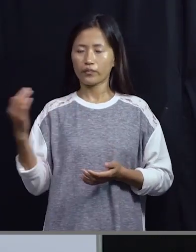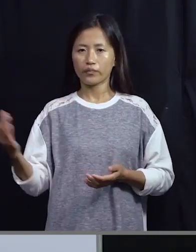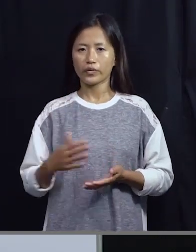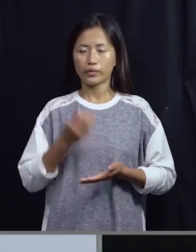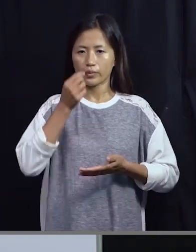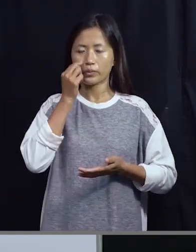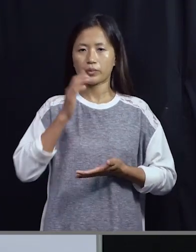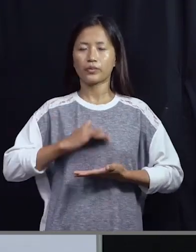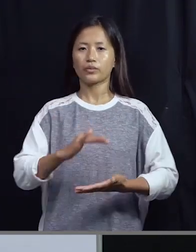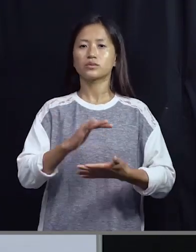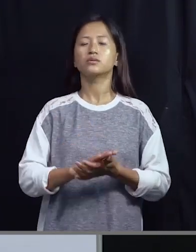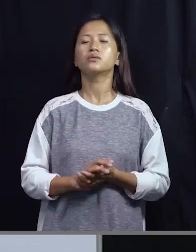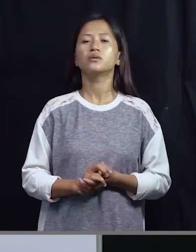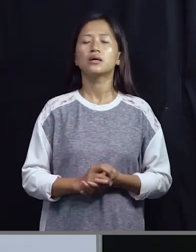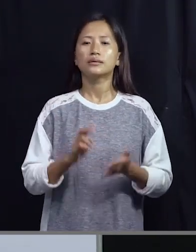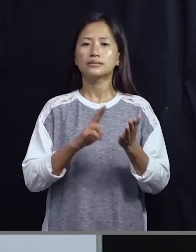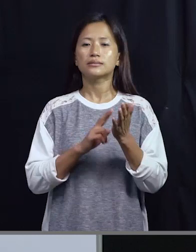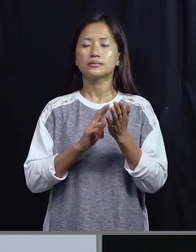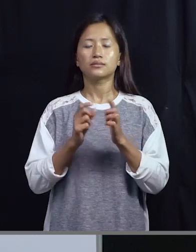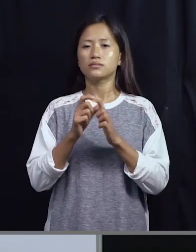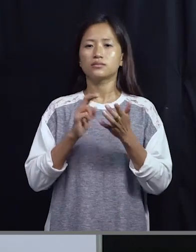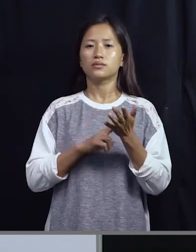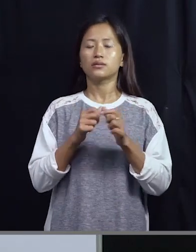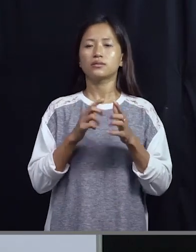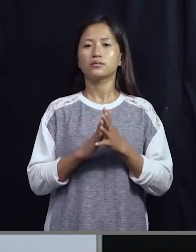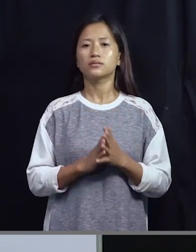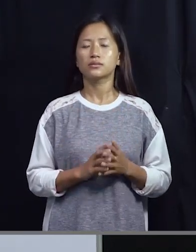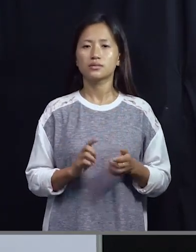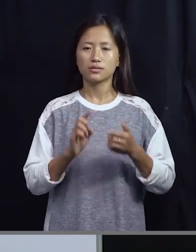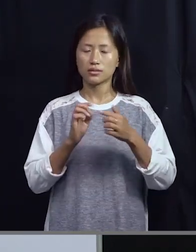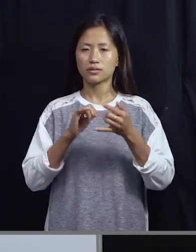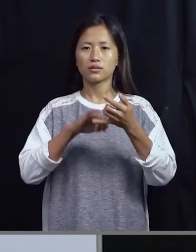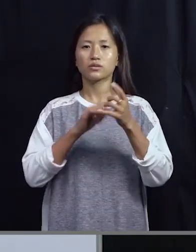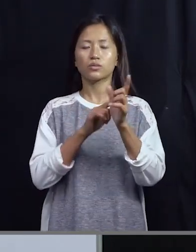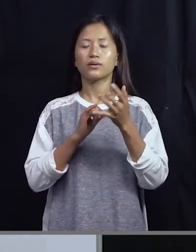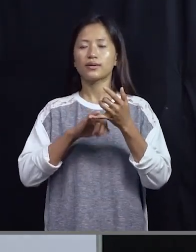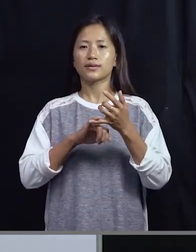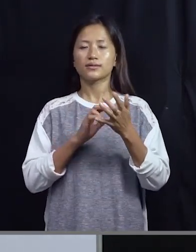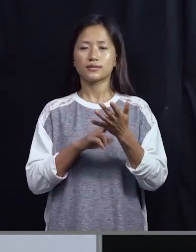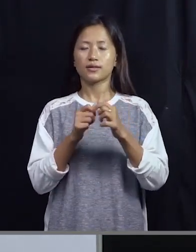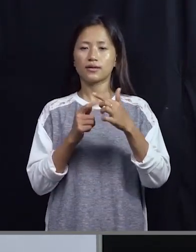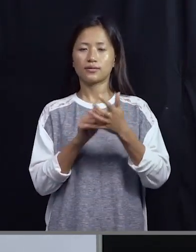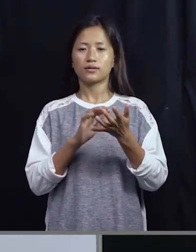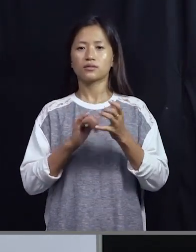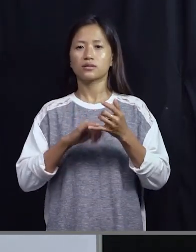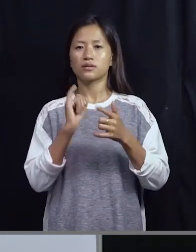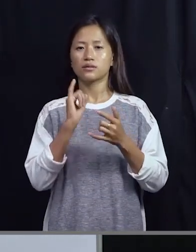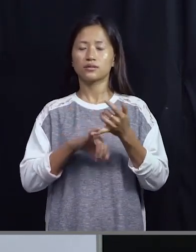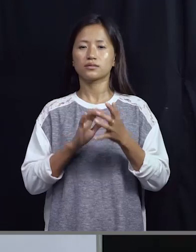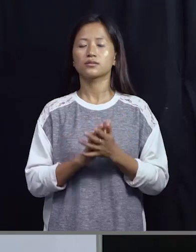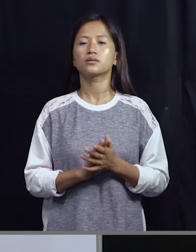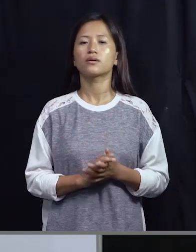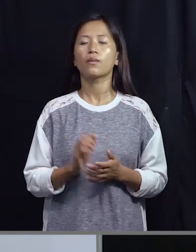such a way that the new daughter DNA molecule which are synthesized, it consists of one parental strand